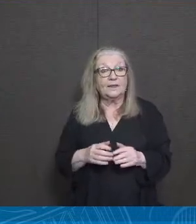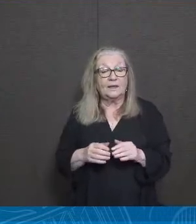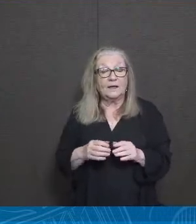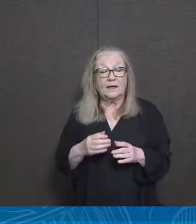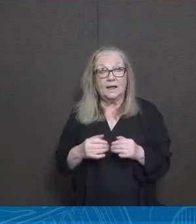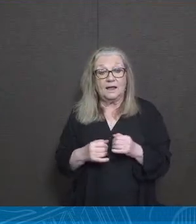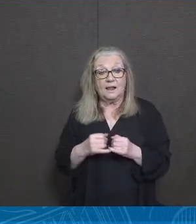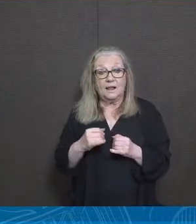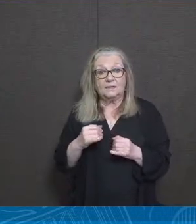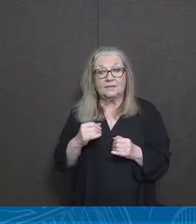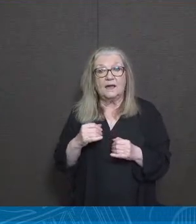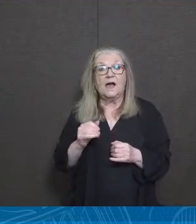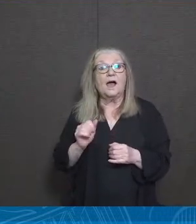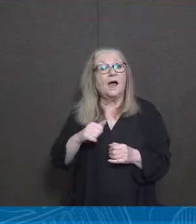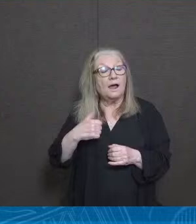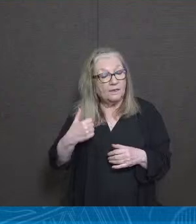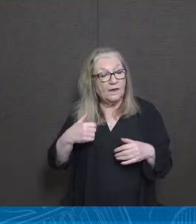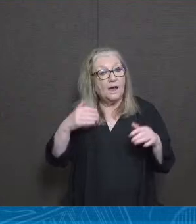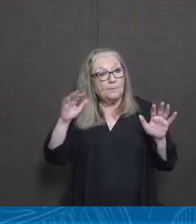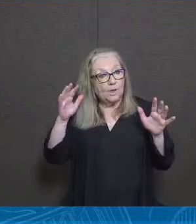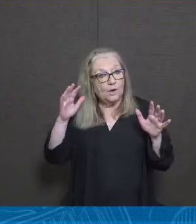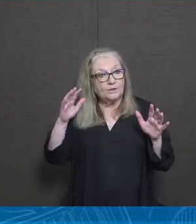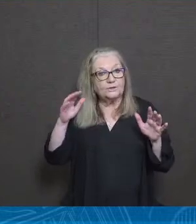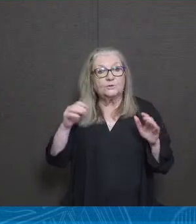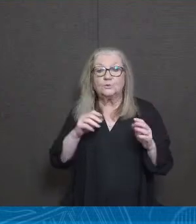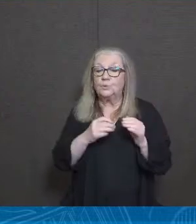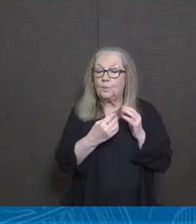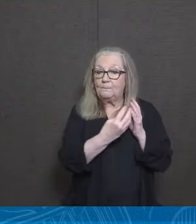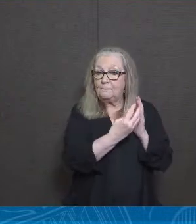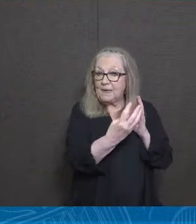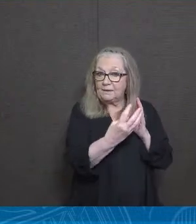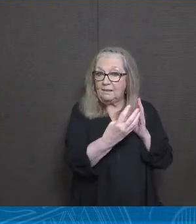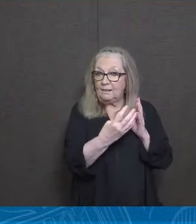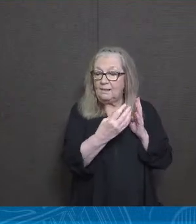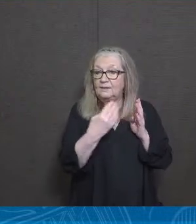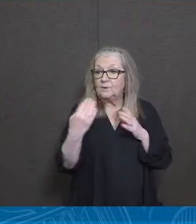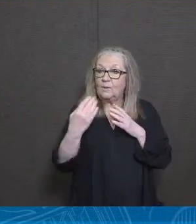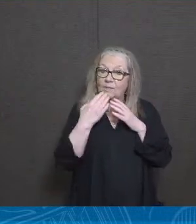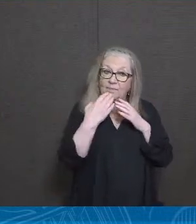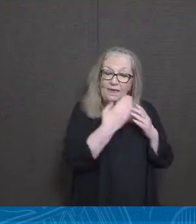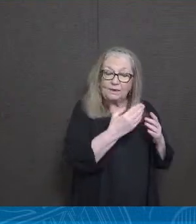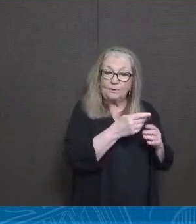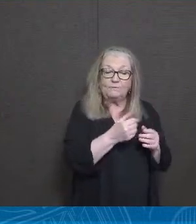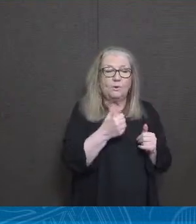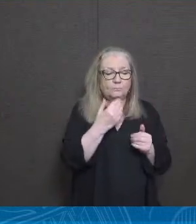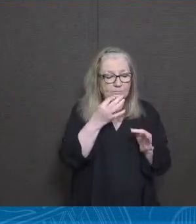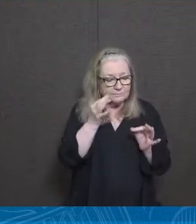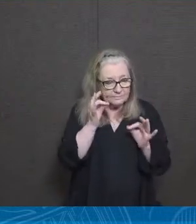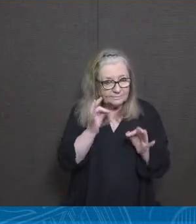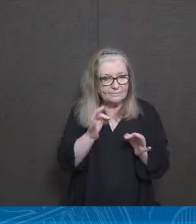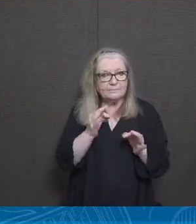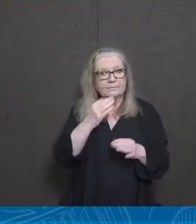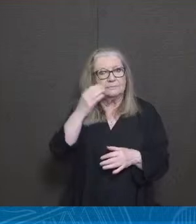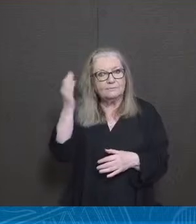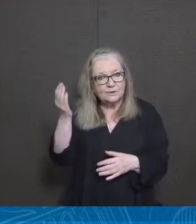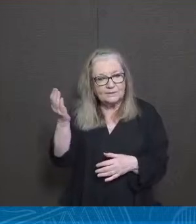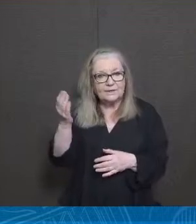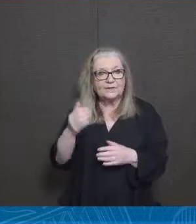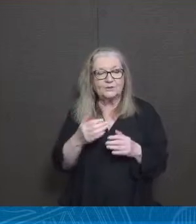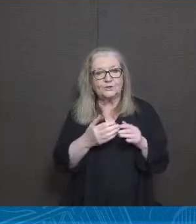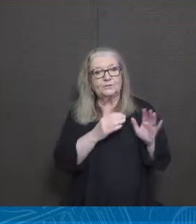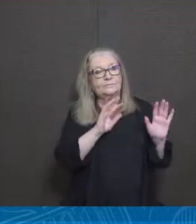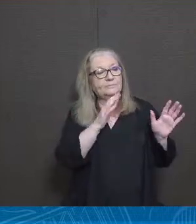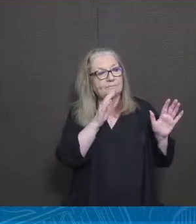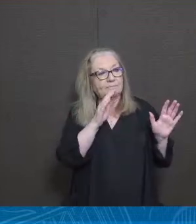Let's give another round of applause to our panelists. Thank you for the excellent presentations and discussions.